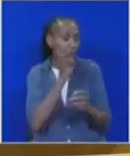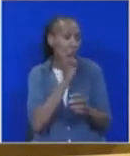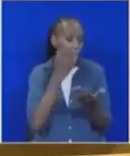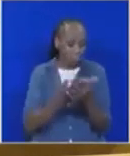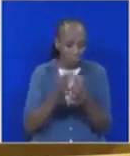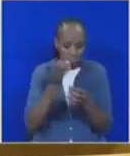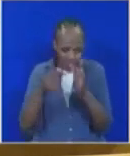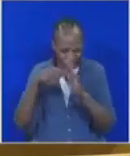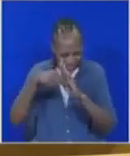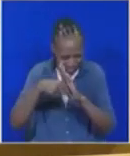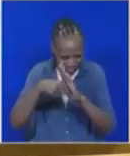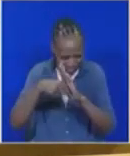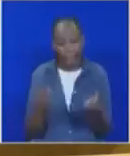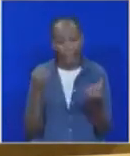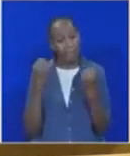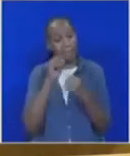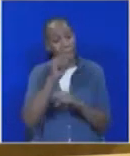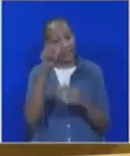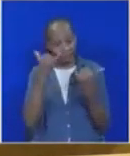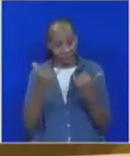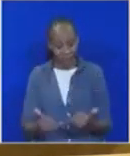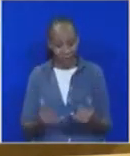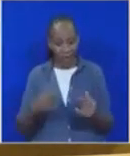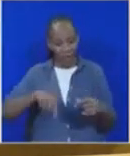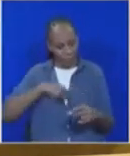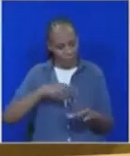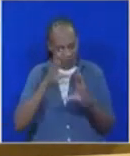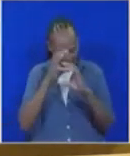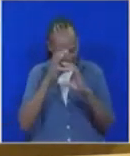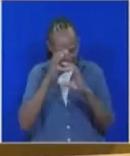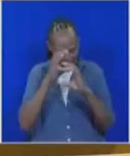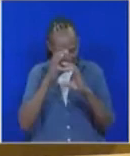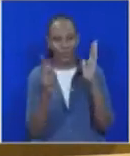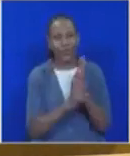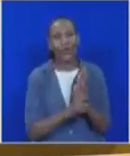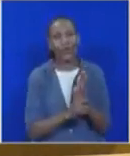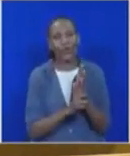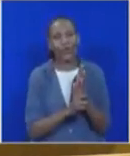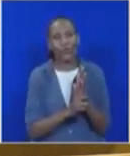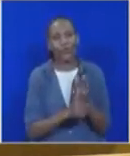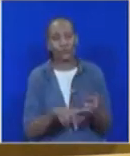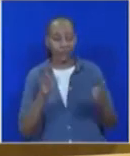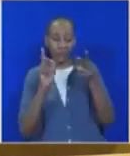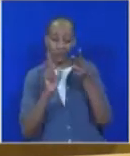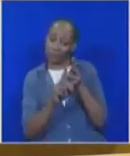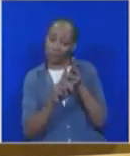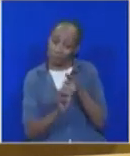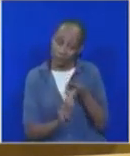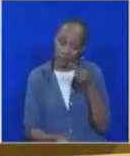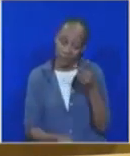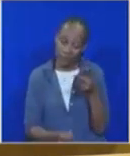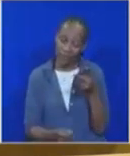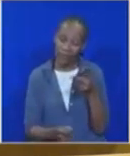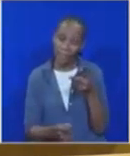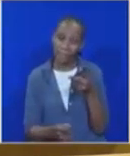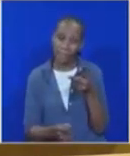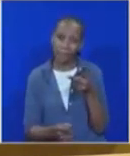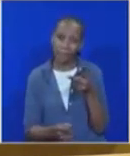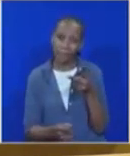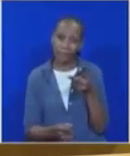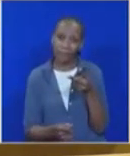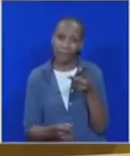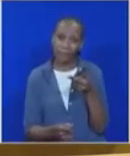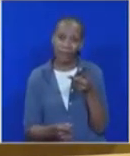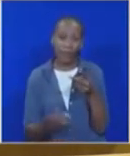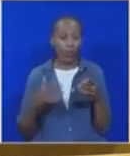bill, here, we are dealing with a law, again, of general application. But secondly, as the Honourable Madlopo has said, we were guided in